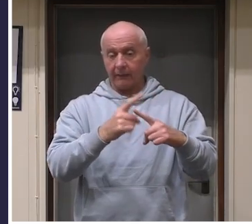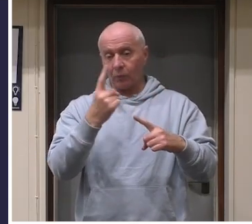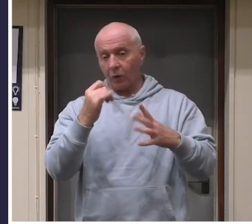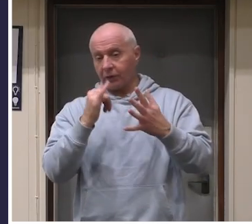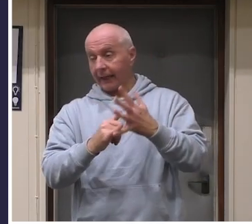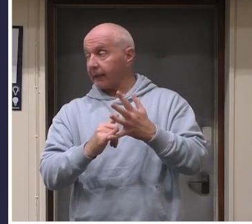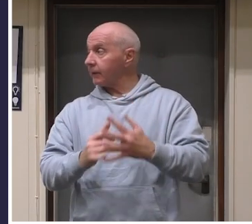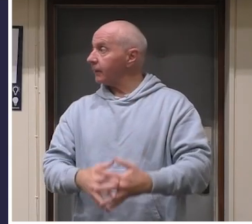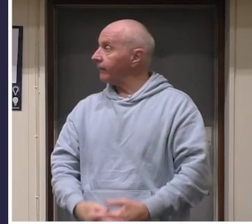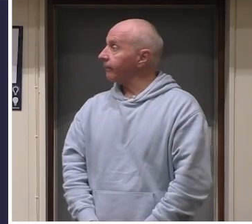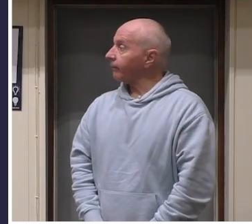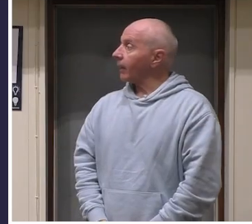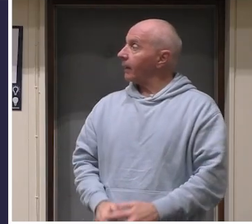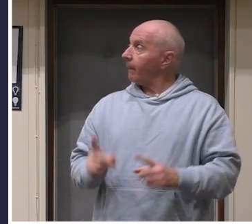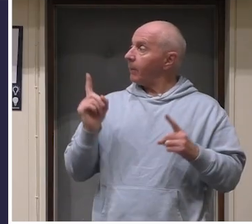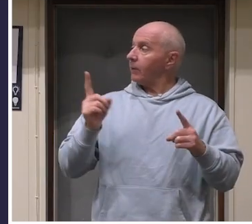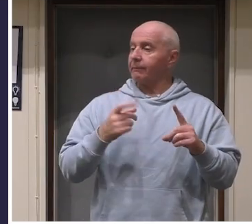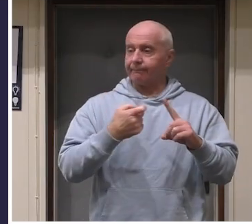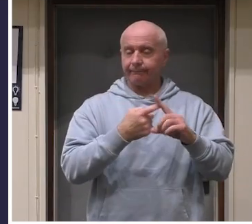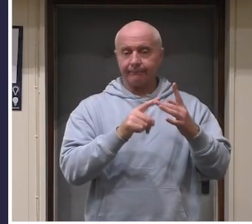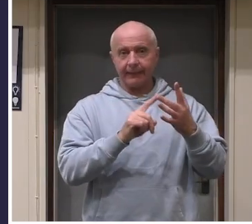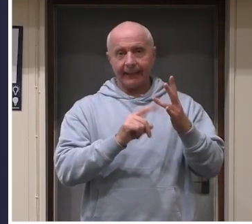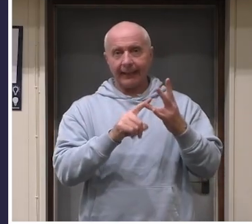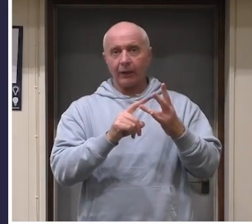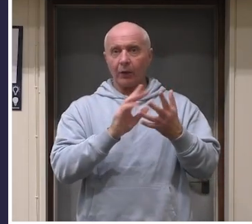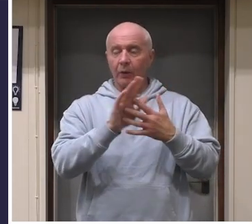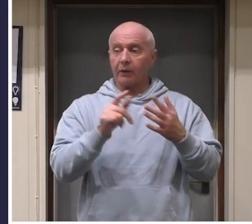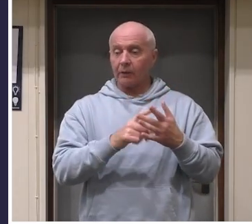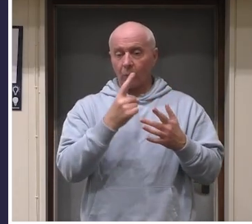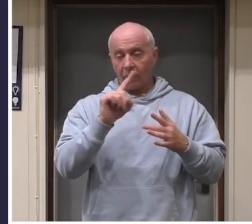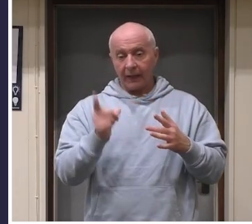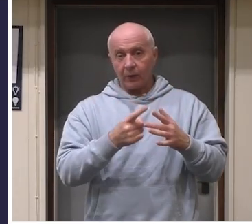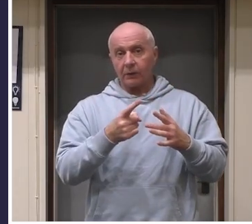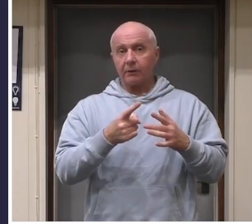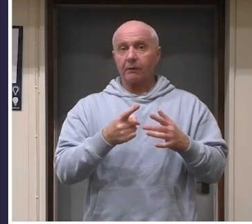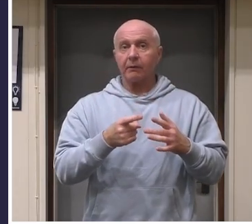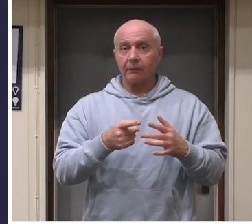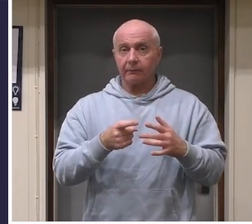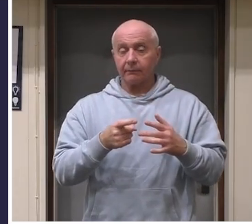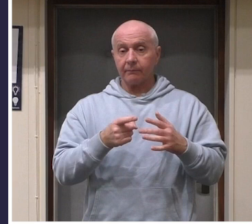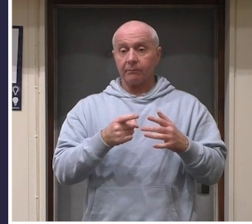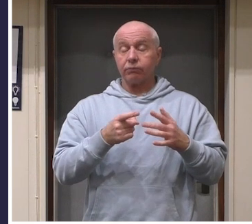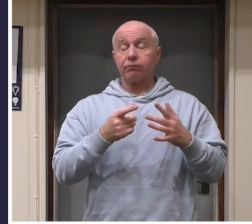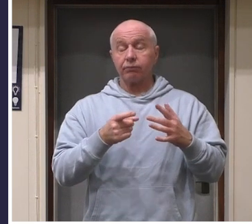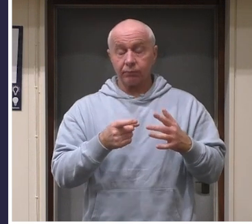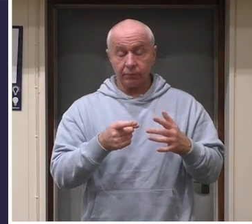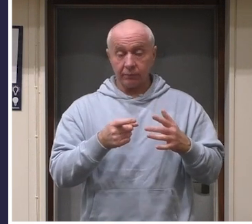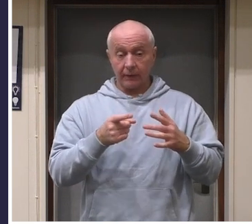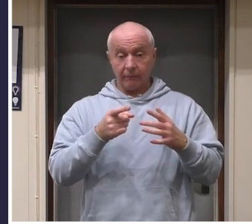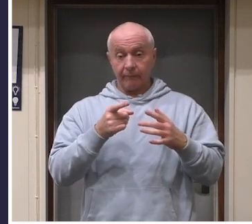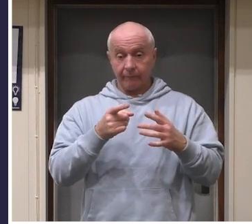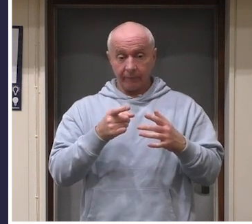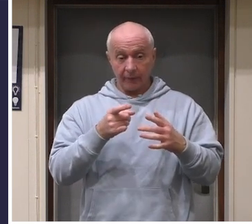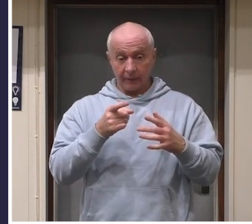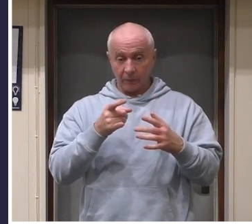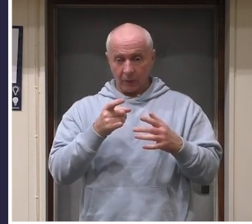sensors over here are oscillating at kilohertz, which is 1,000 times or 10,000 times a second. So if you want to build a detector that